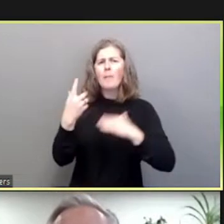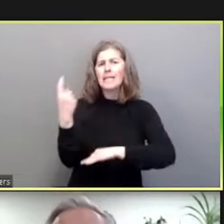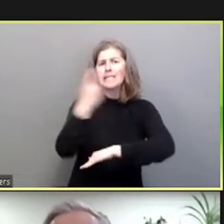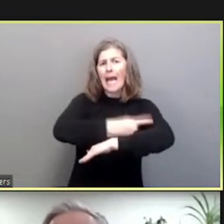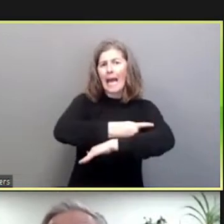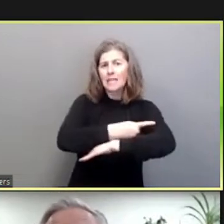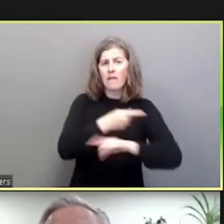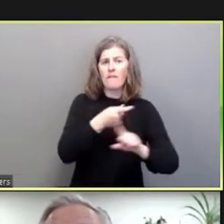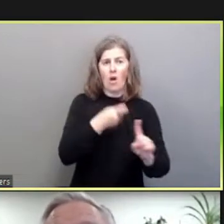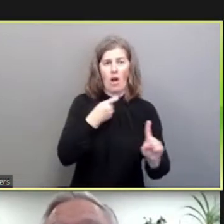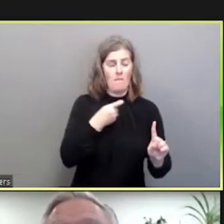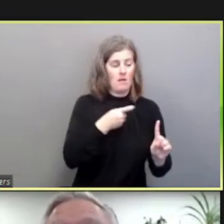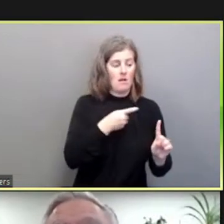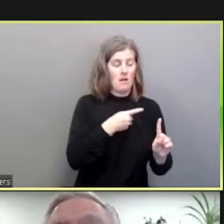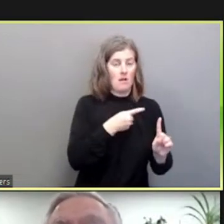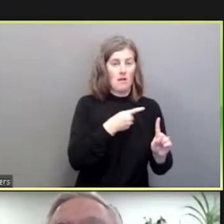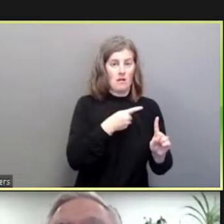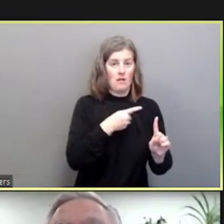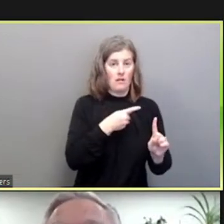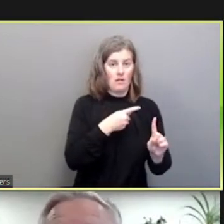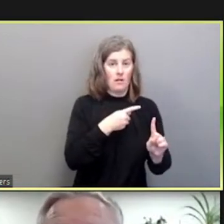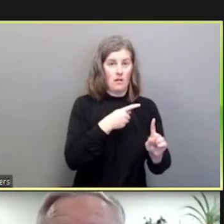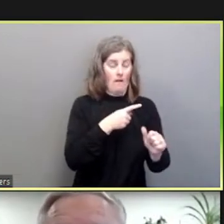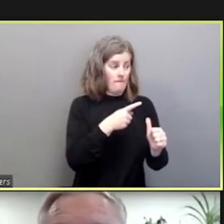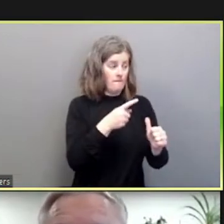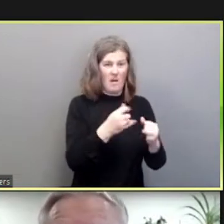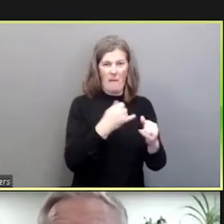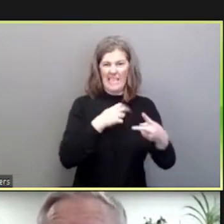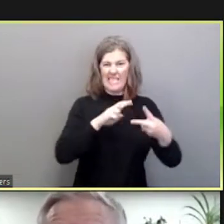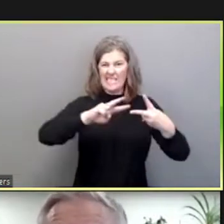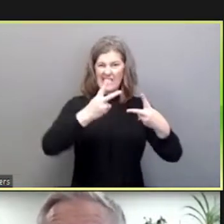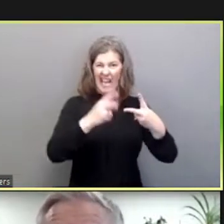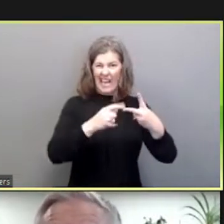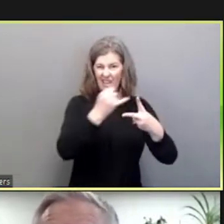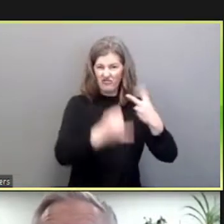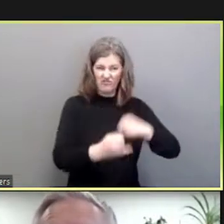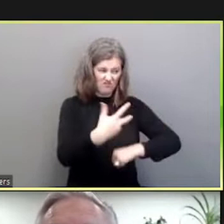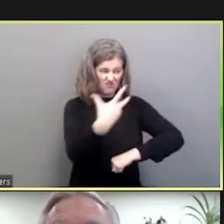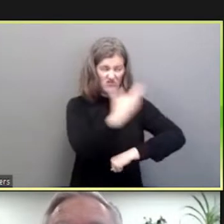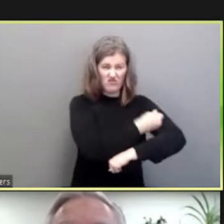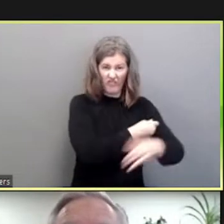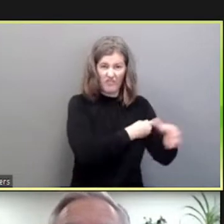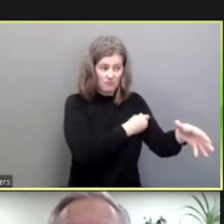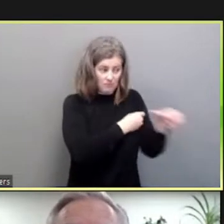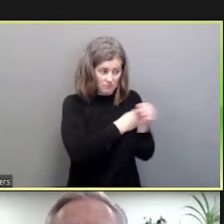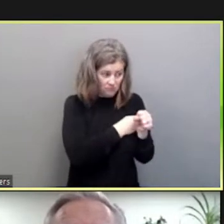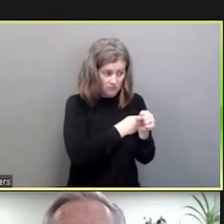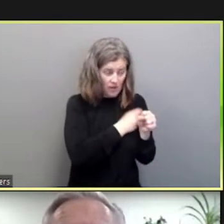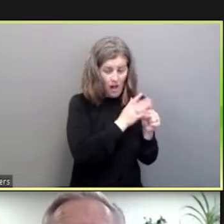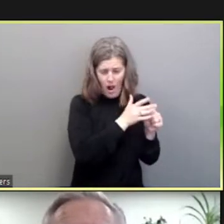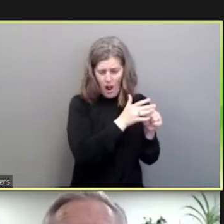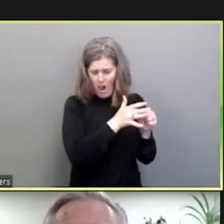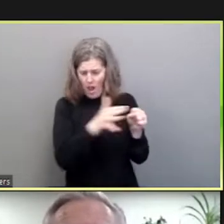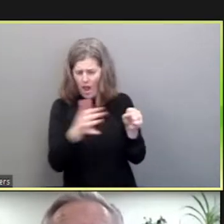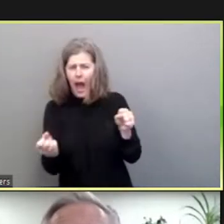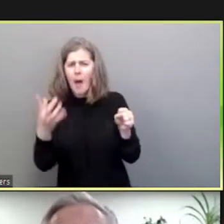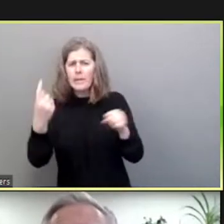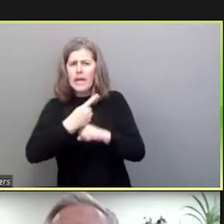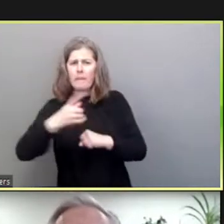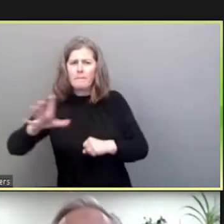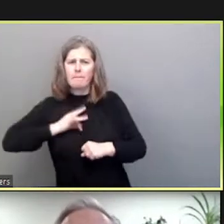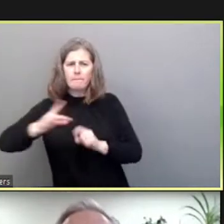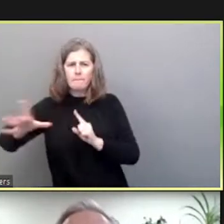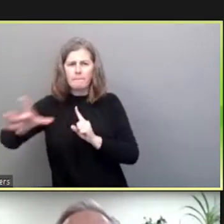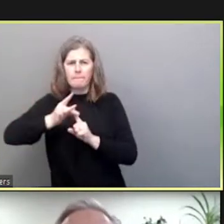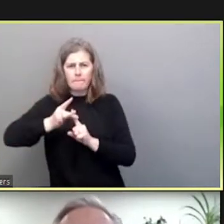between when somebody got their final dose of their vaccine and when they tested positive. And so that's